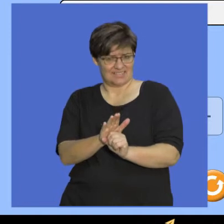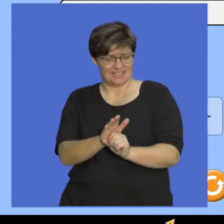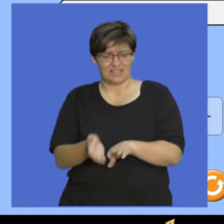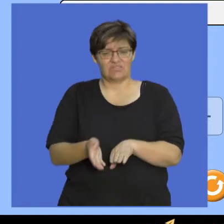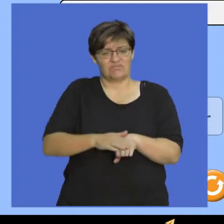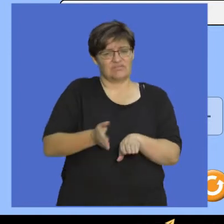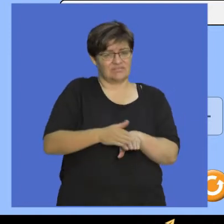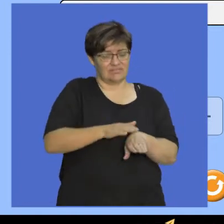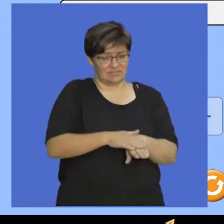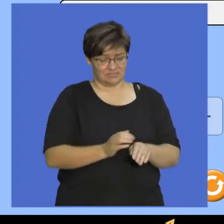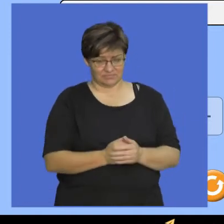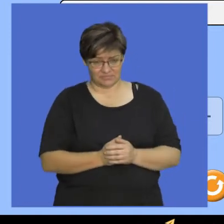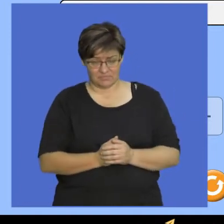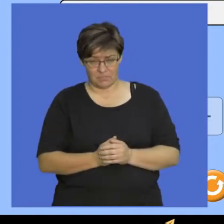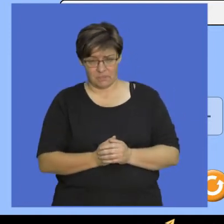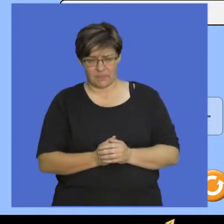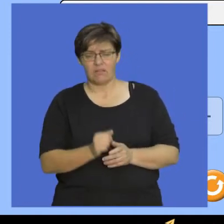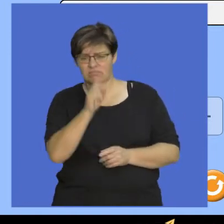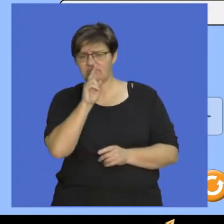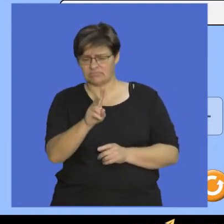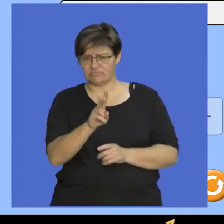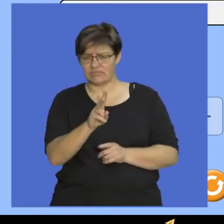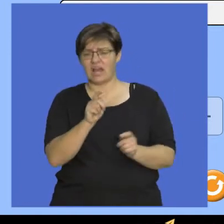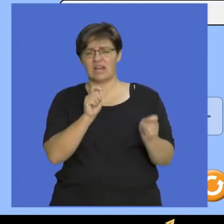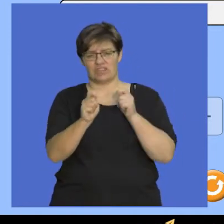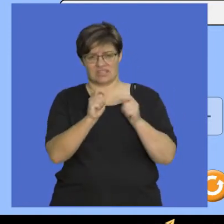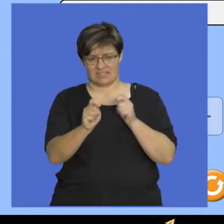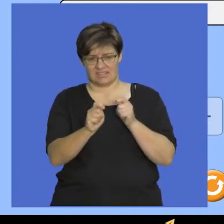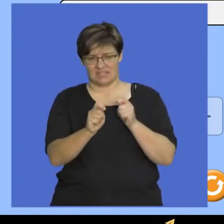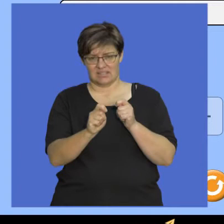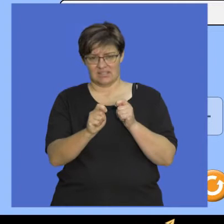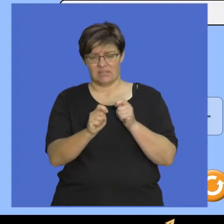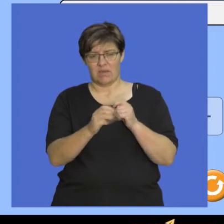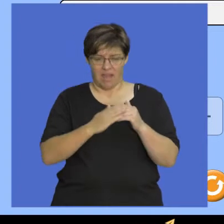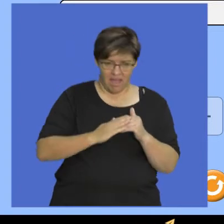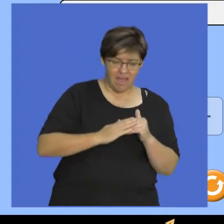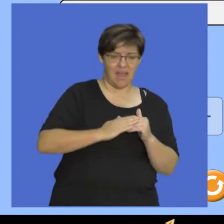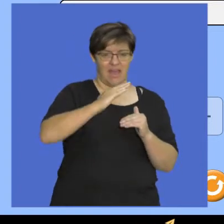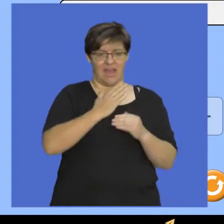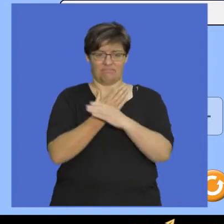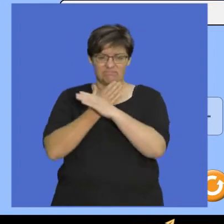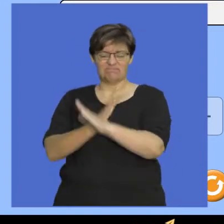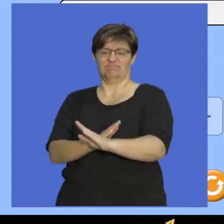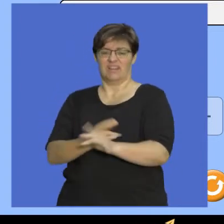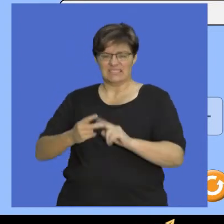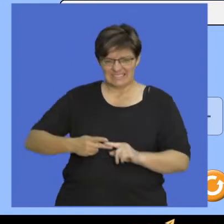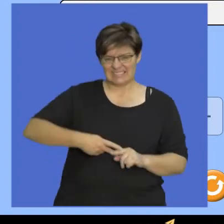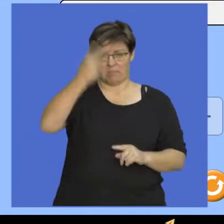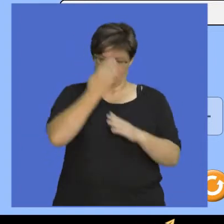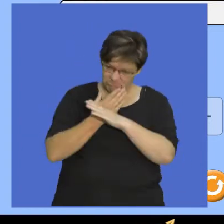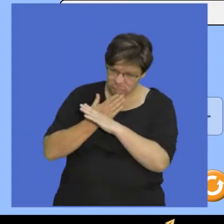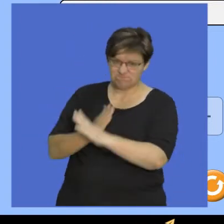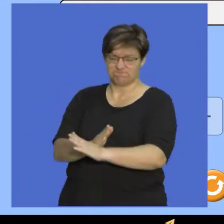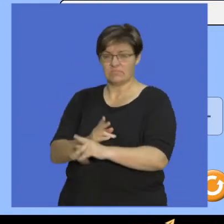charge, which is the current. Now let's adjust the resistance of this resistor and make it even, let's say double, and see